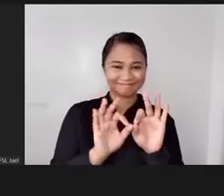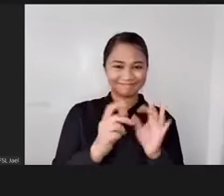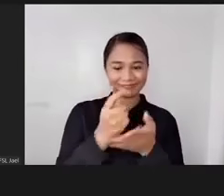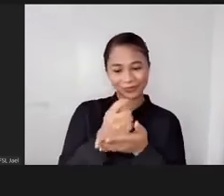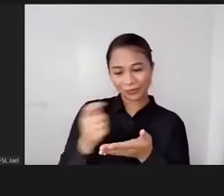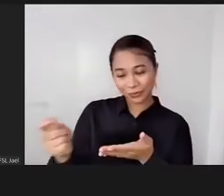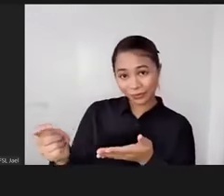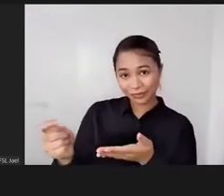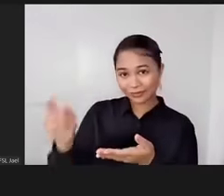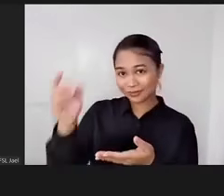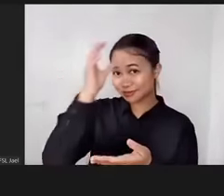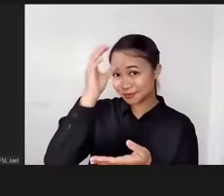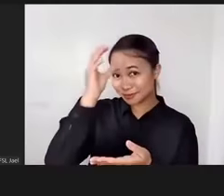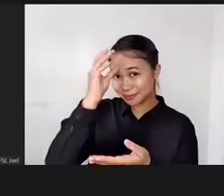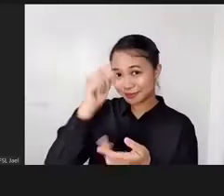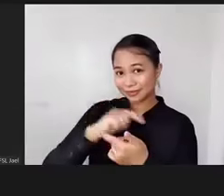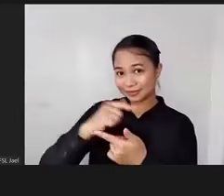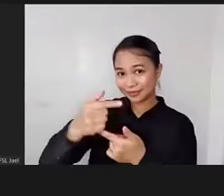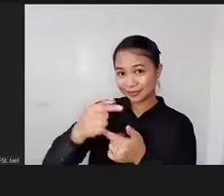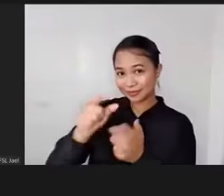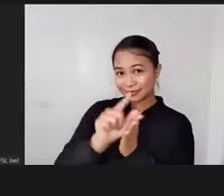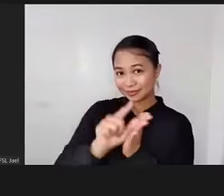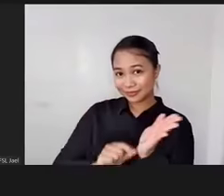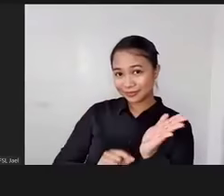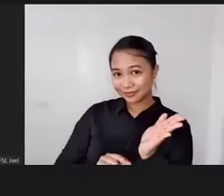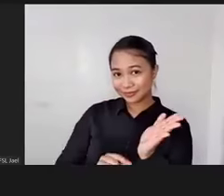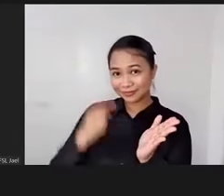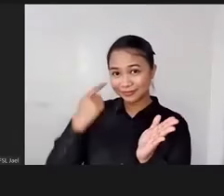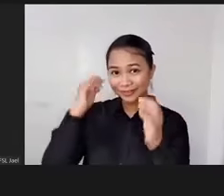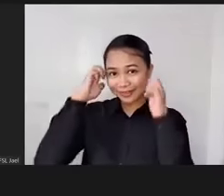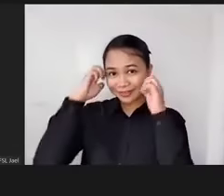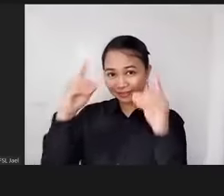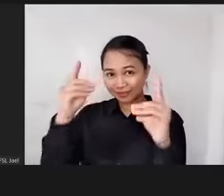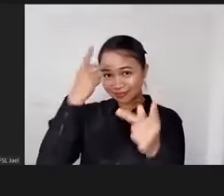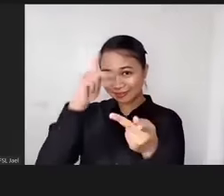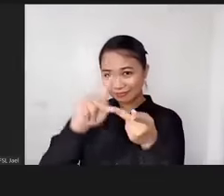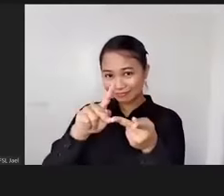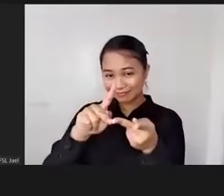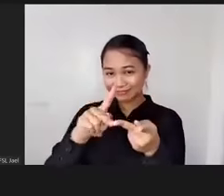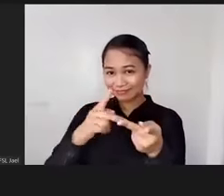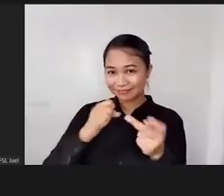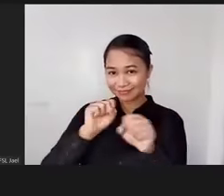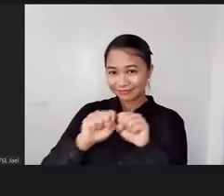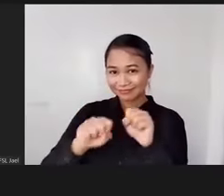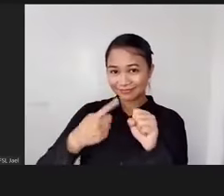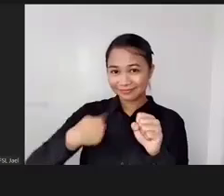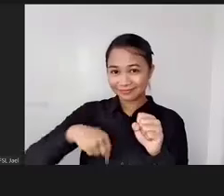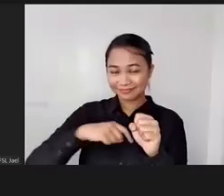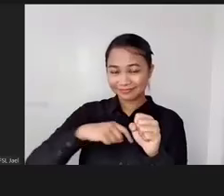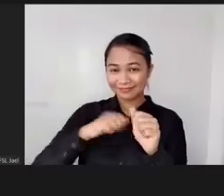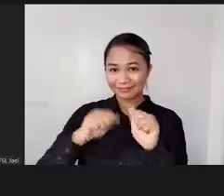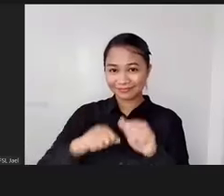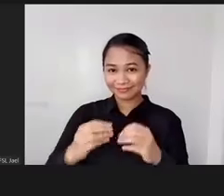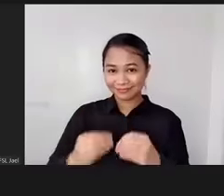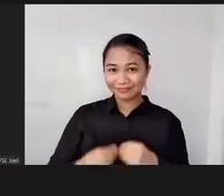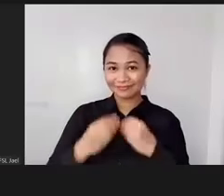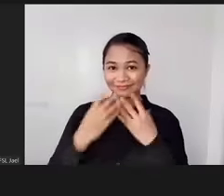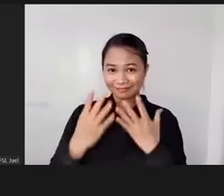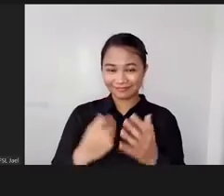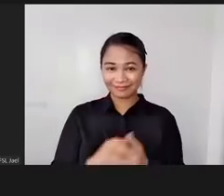people builds their capability to be resilient and to help themselves. Thank you so much,